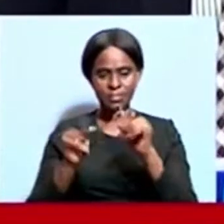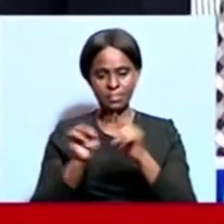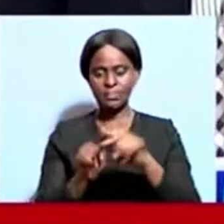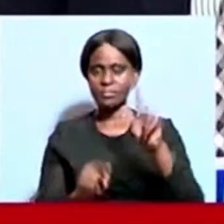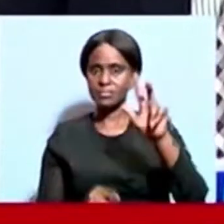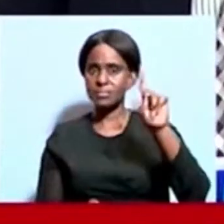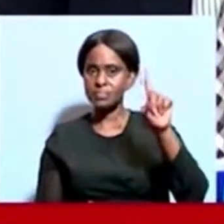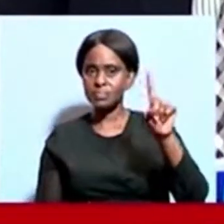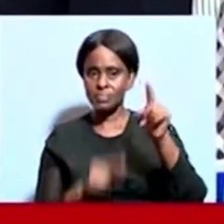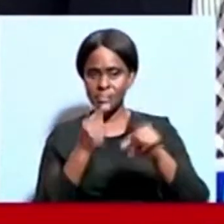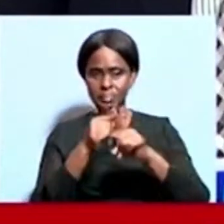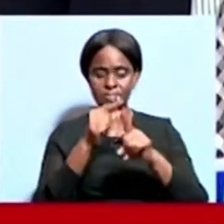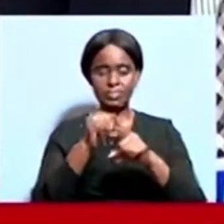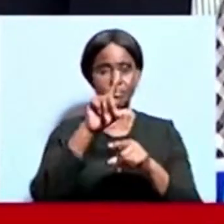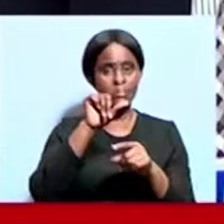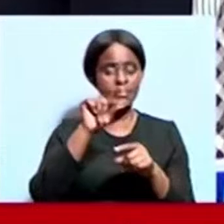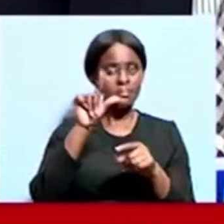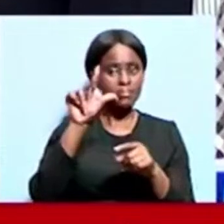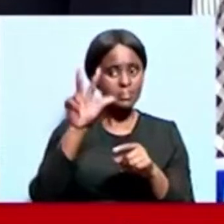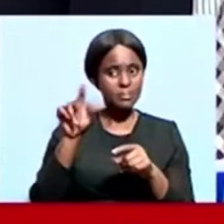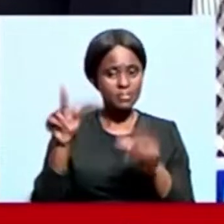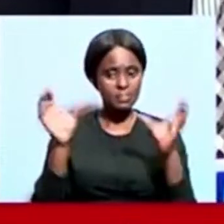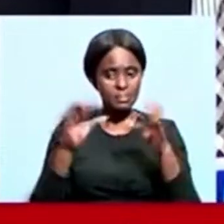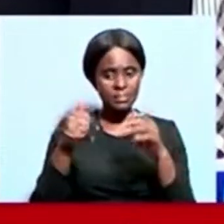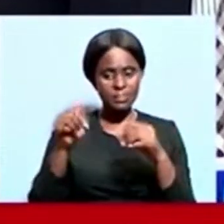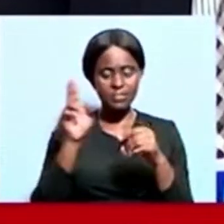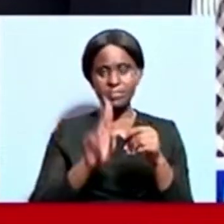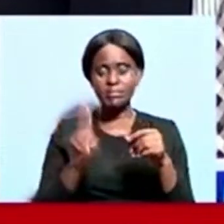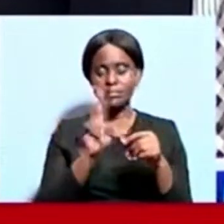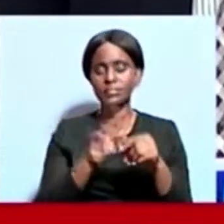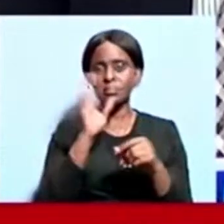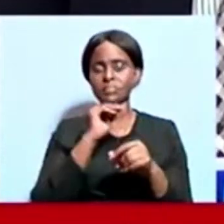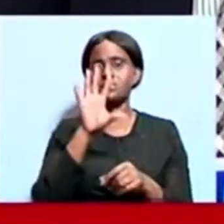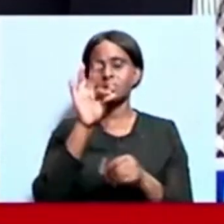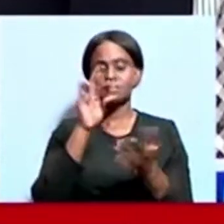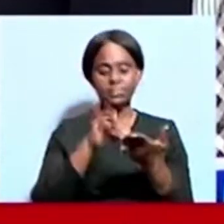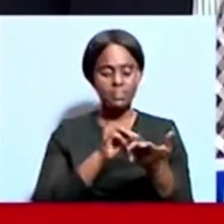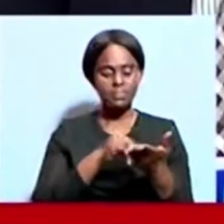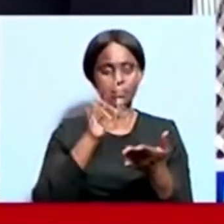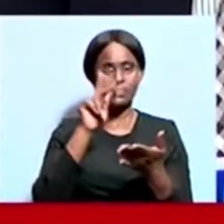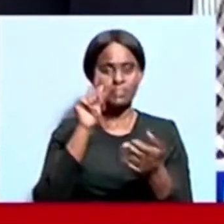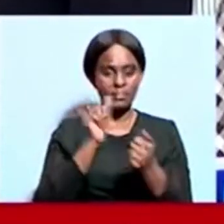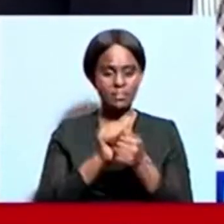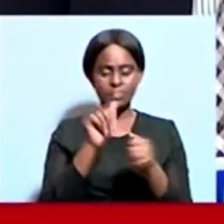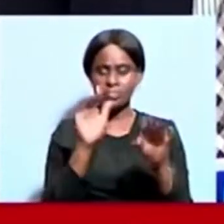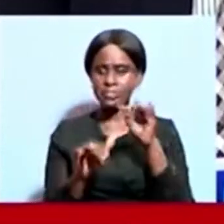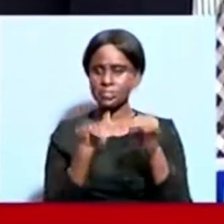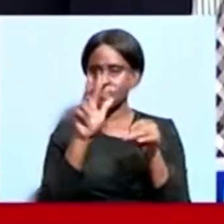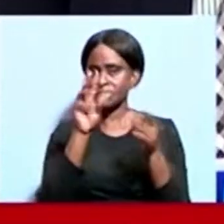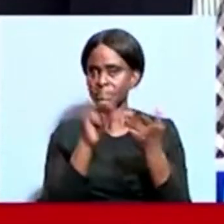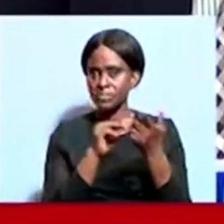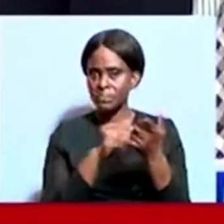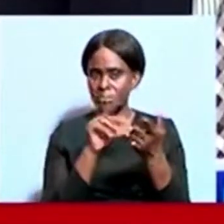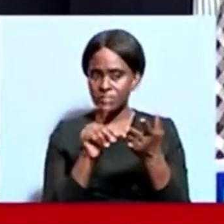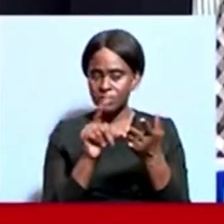31st December 2023, the Council had spent 9 million kwacha with a balance of 3 million,